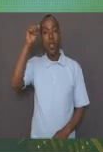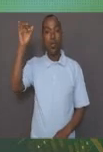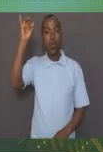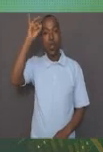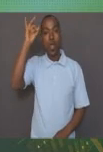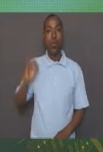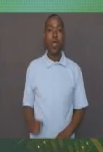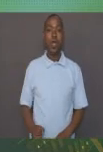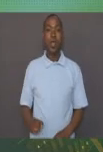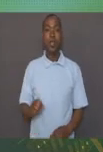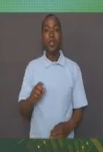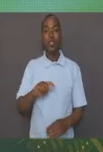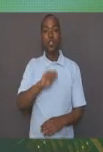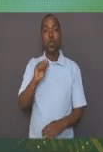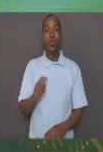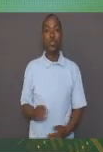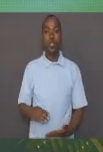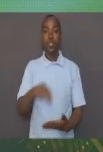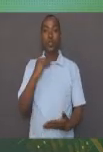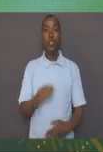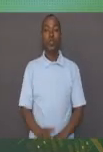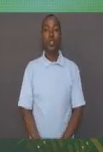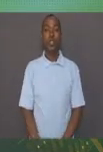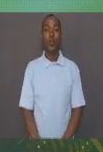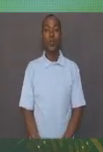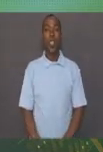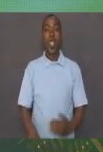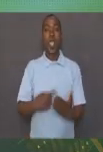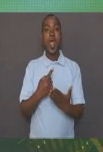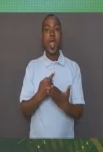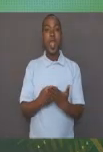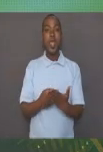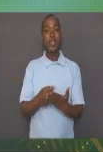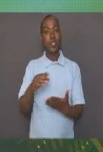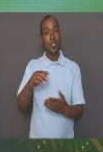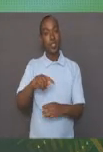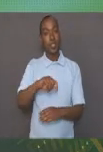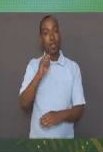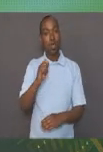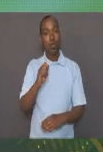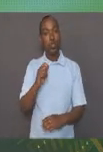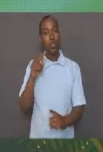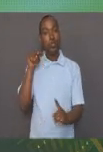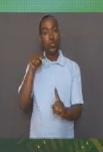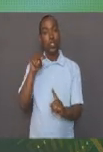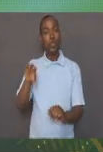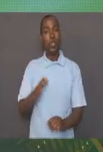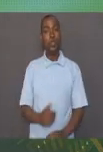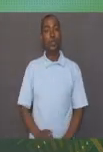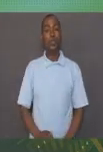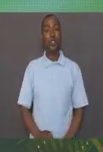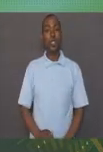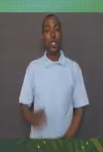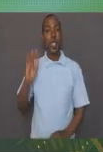Pathobiology. These institutions range in focus from the study of